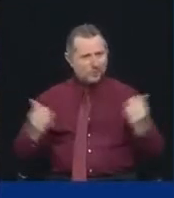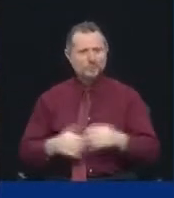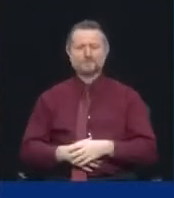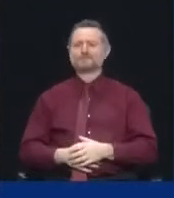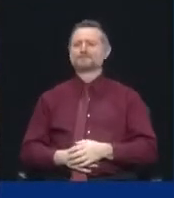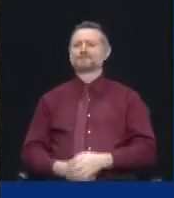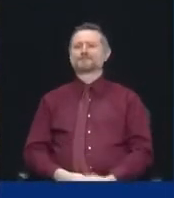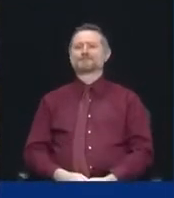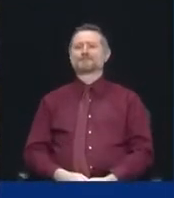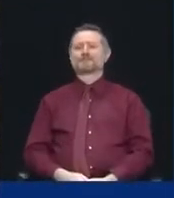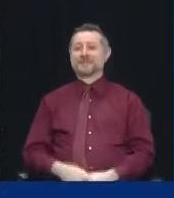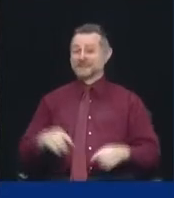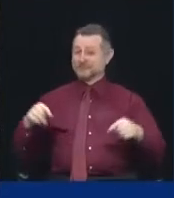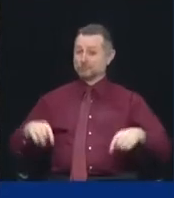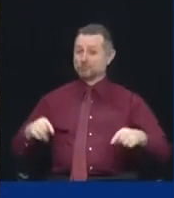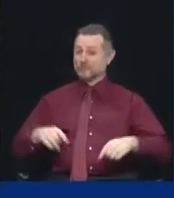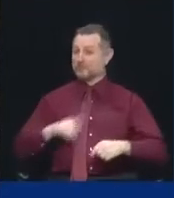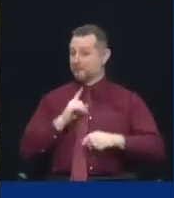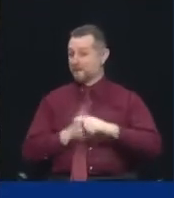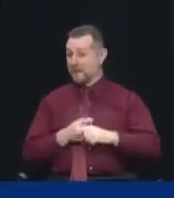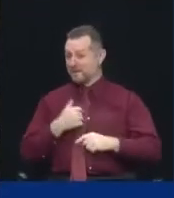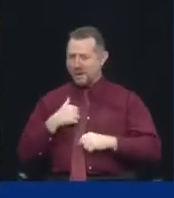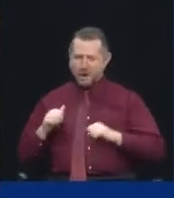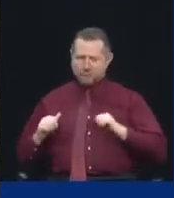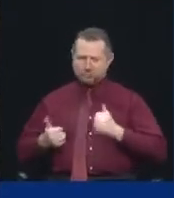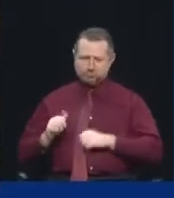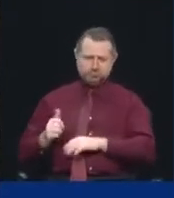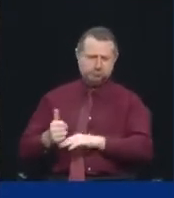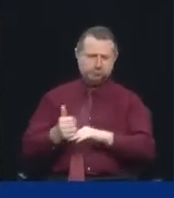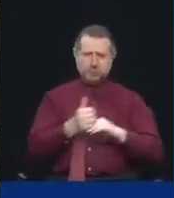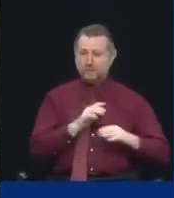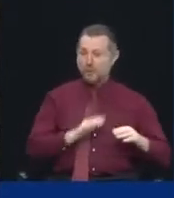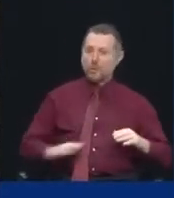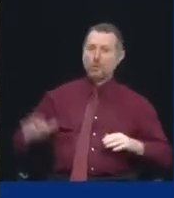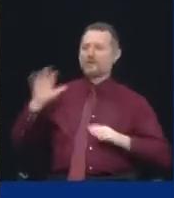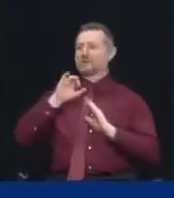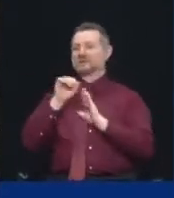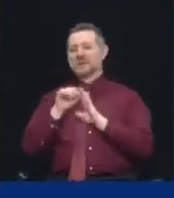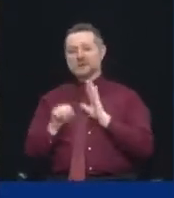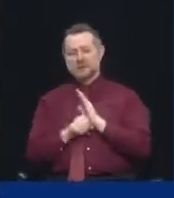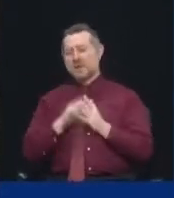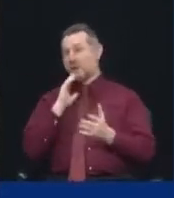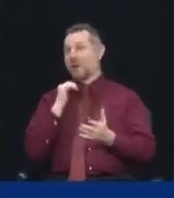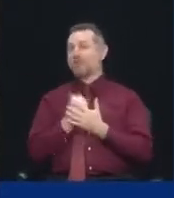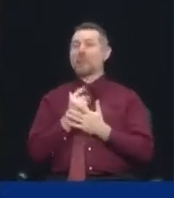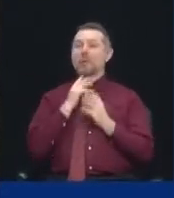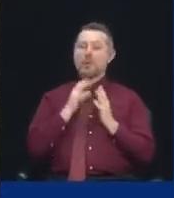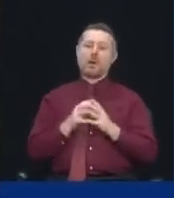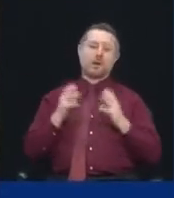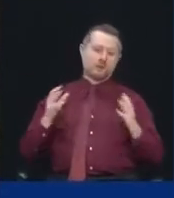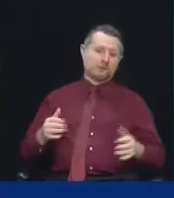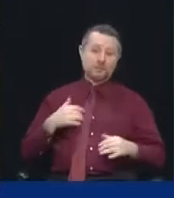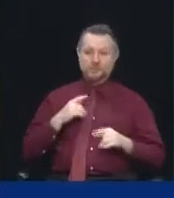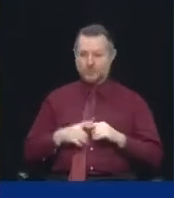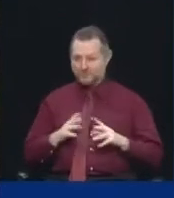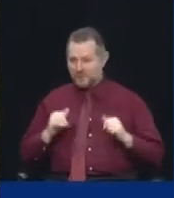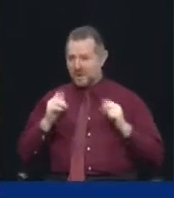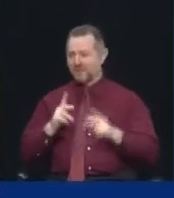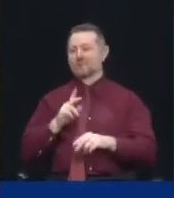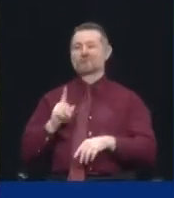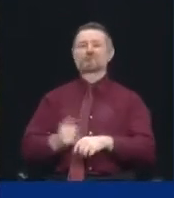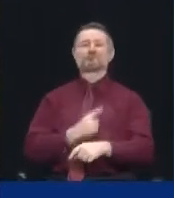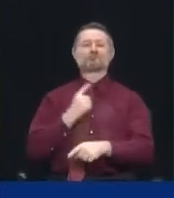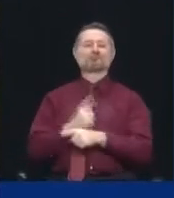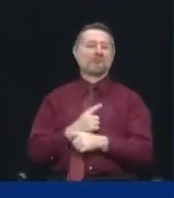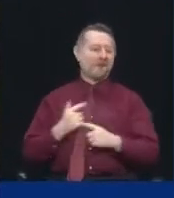This pop-up sites all across the state are going to do so much to get us back to a normal life. You're going to hear